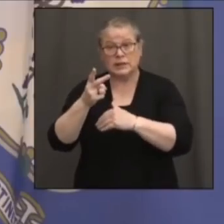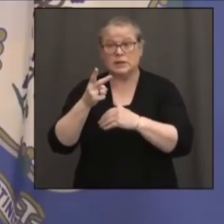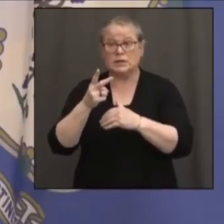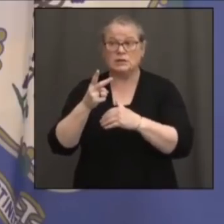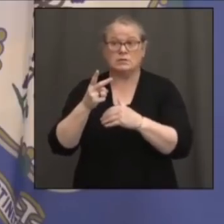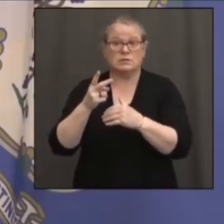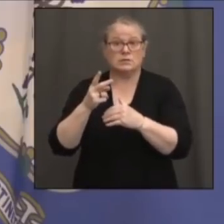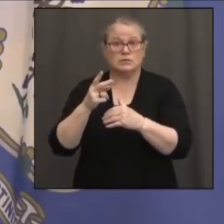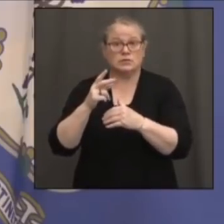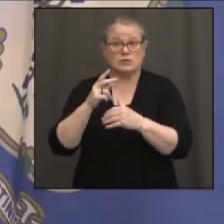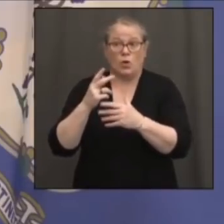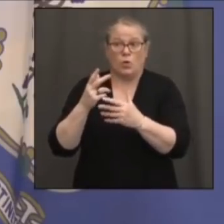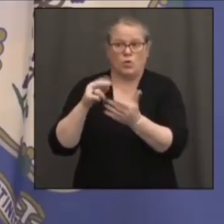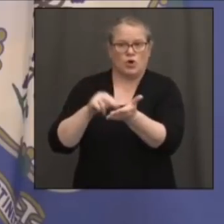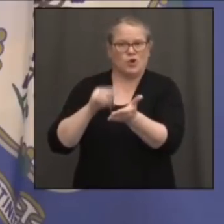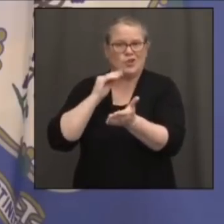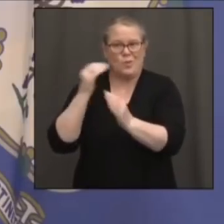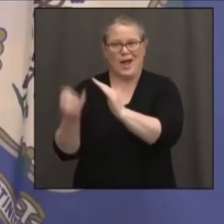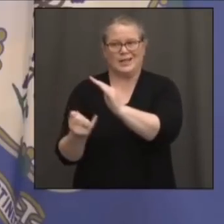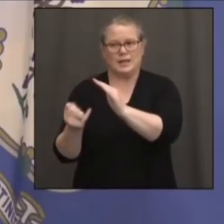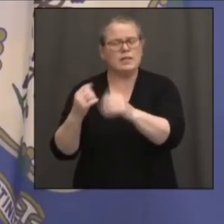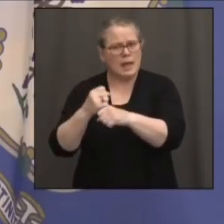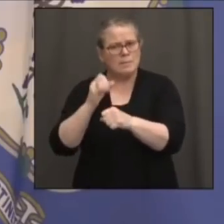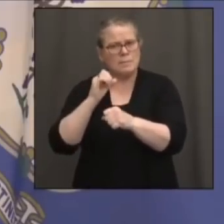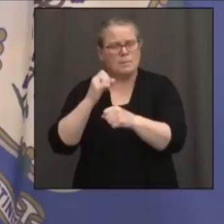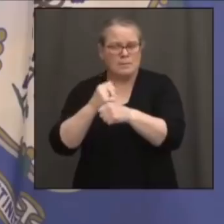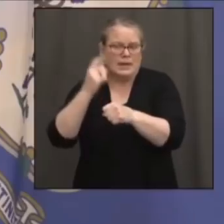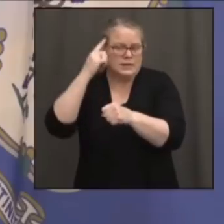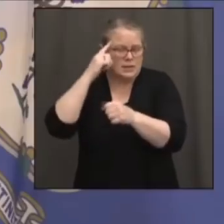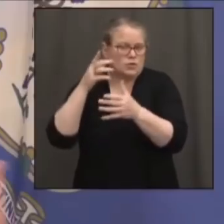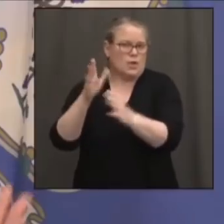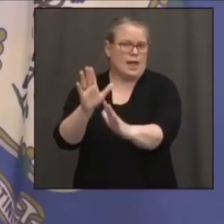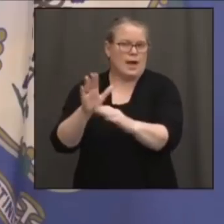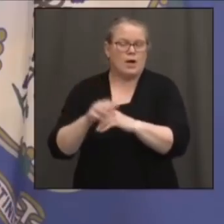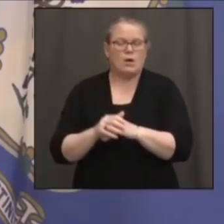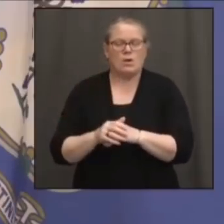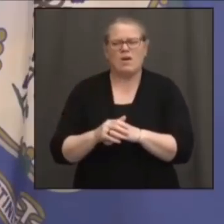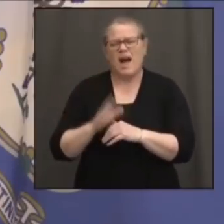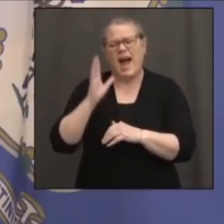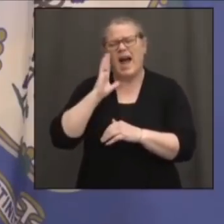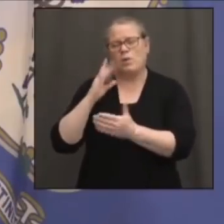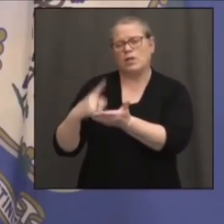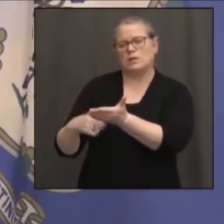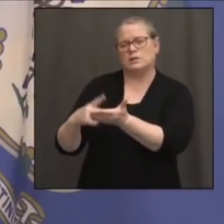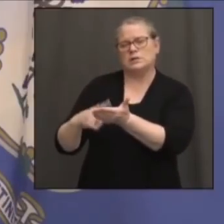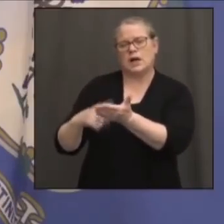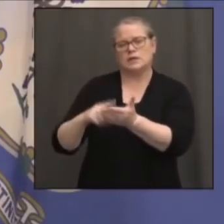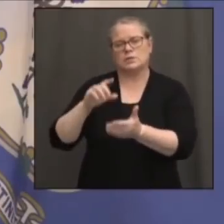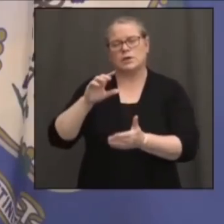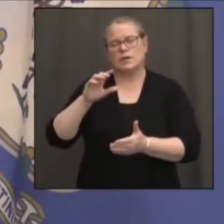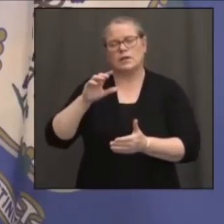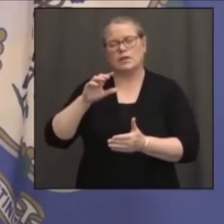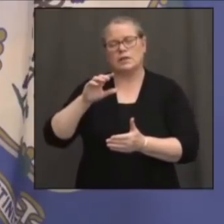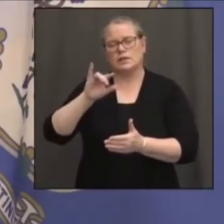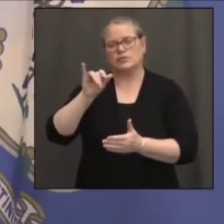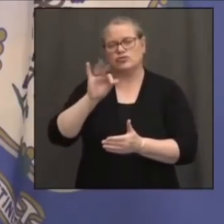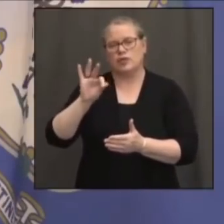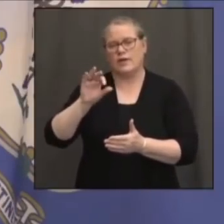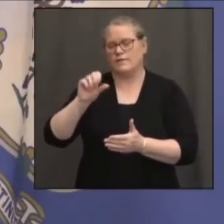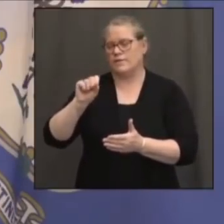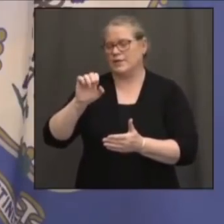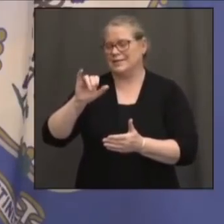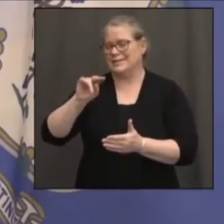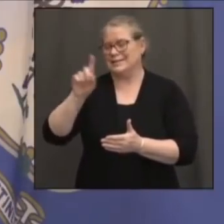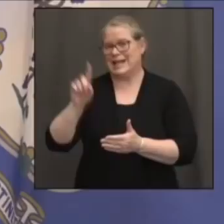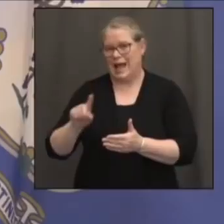bring that up yet again with, not the CDC, but Jeff Zients and the COVID task force. We like to follow their